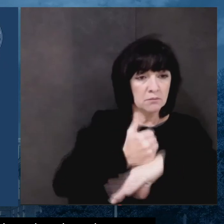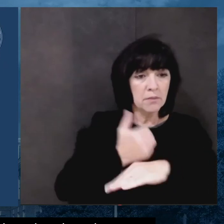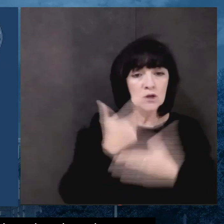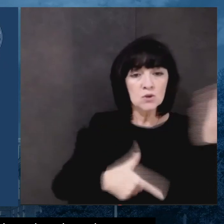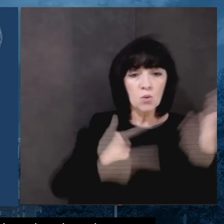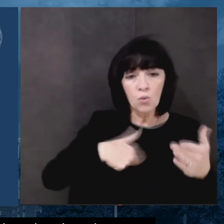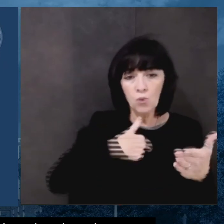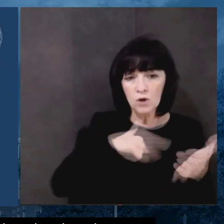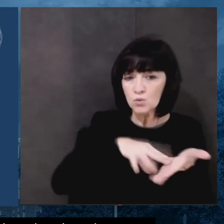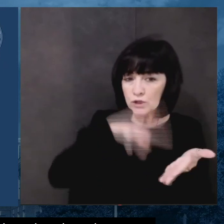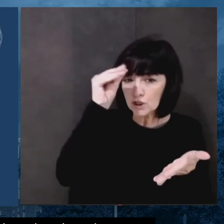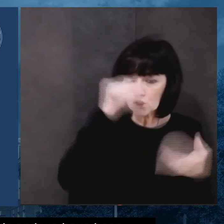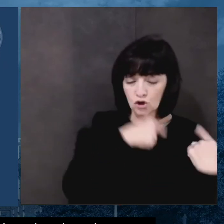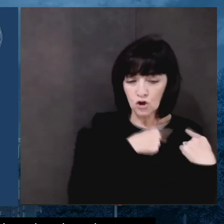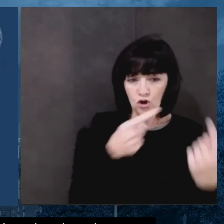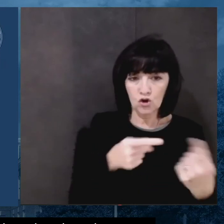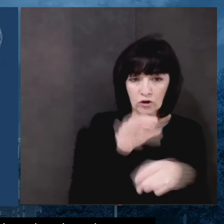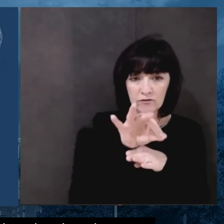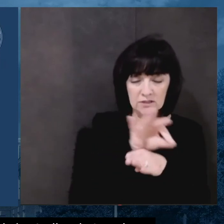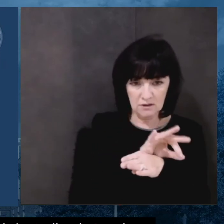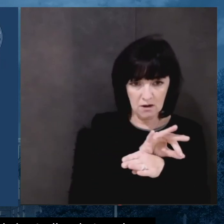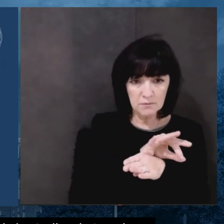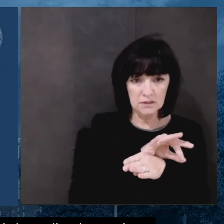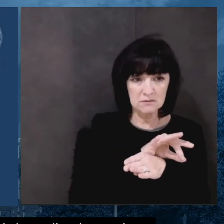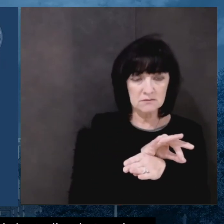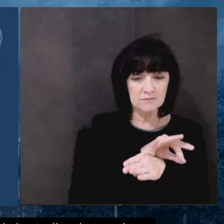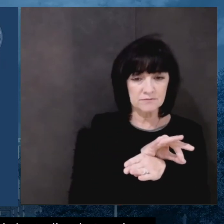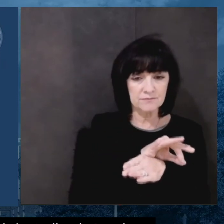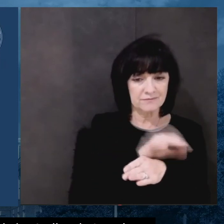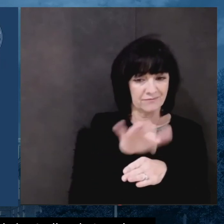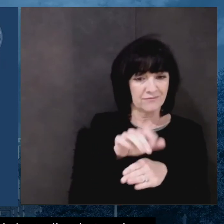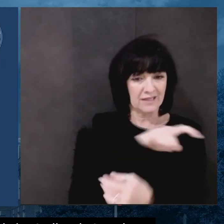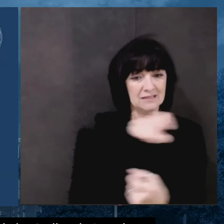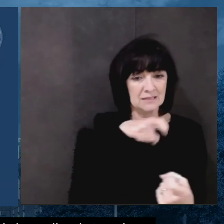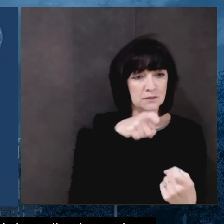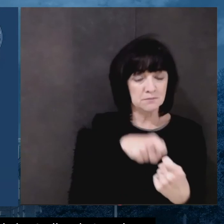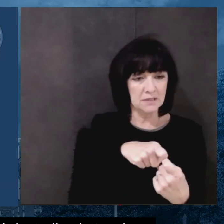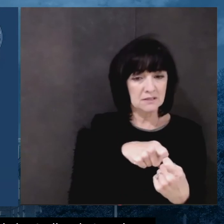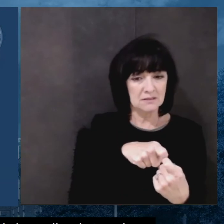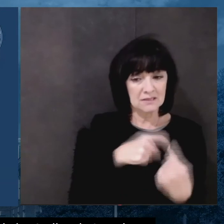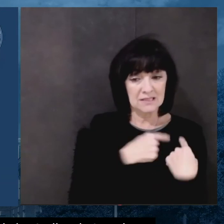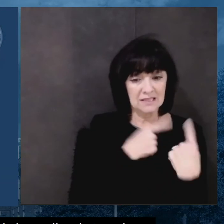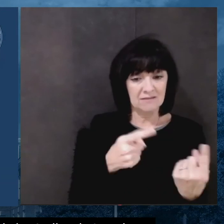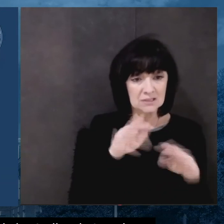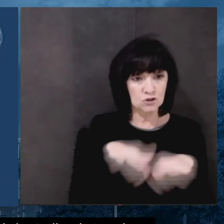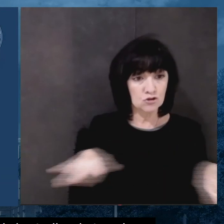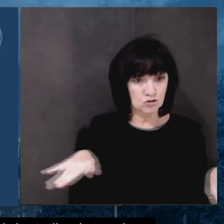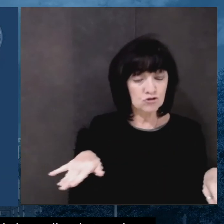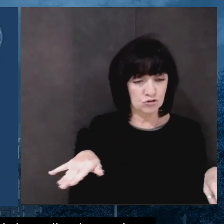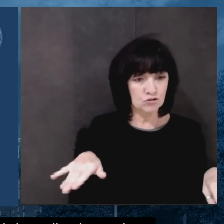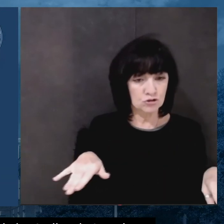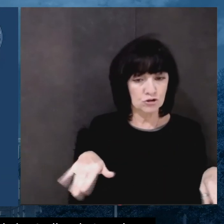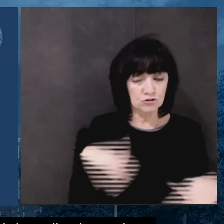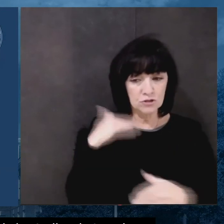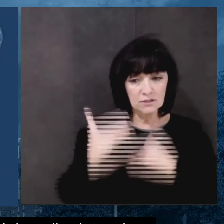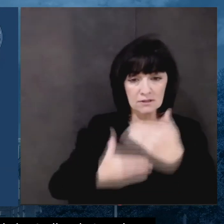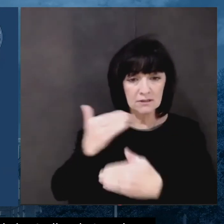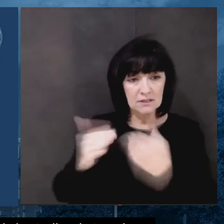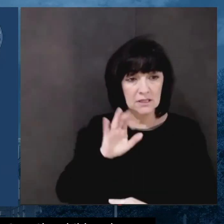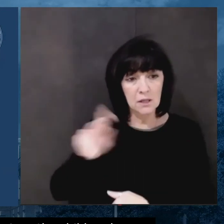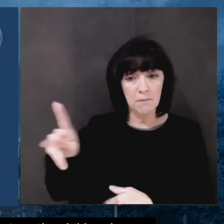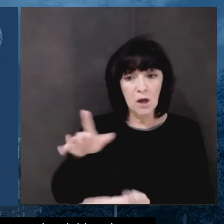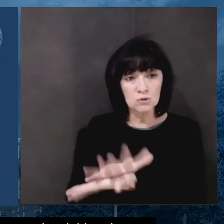over the last 9 months, and in particular, since children have gradually gone back to schools, the